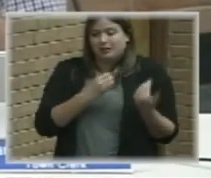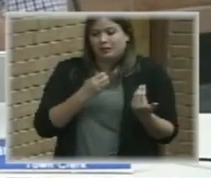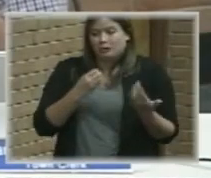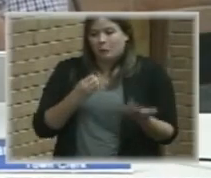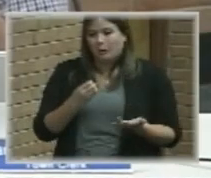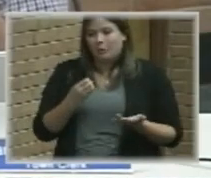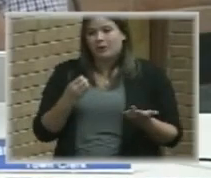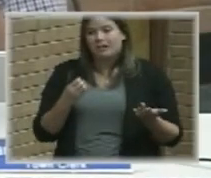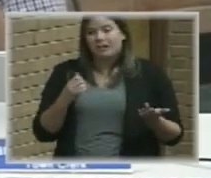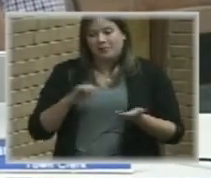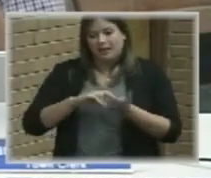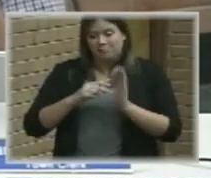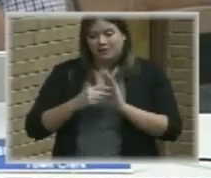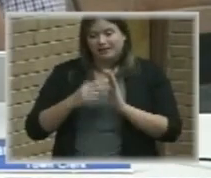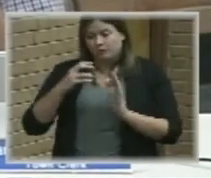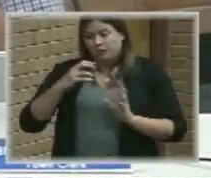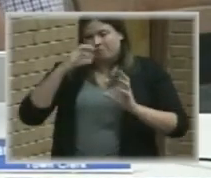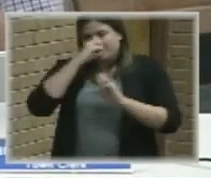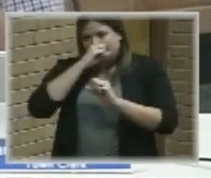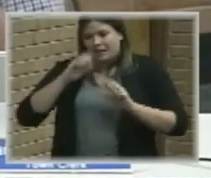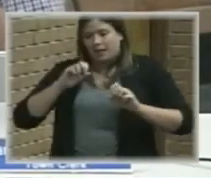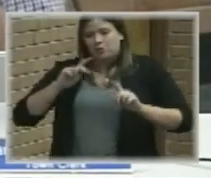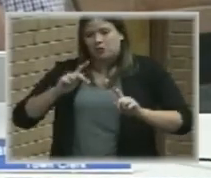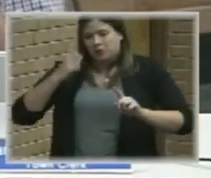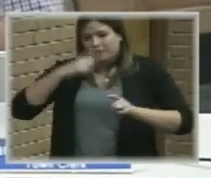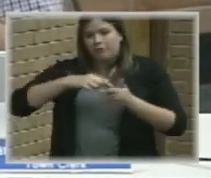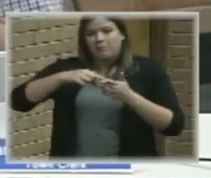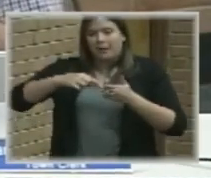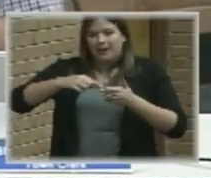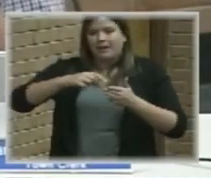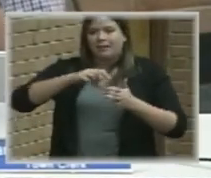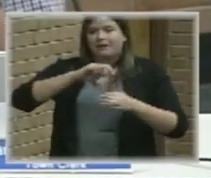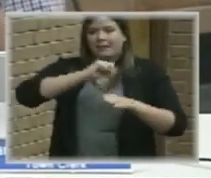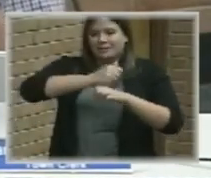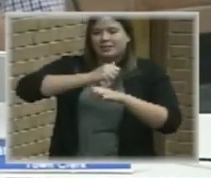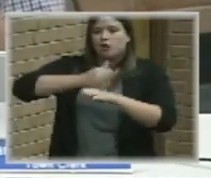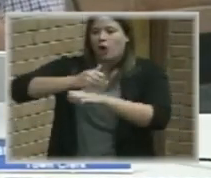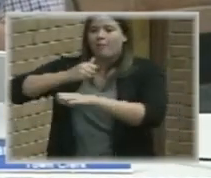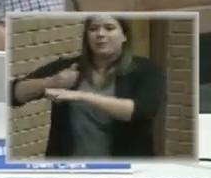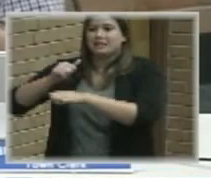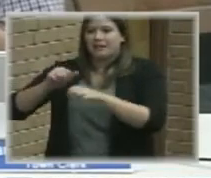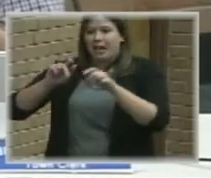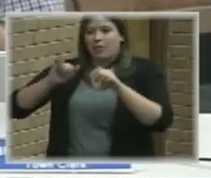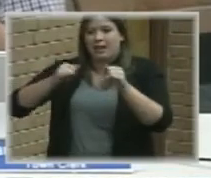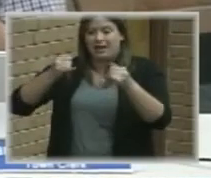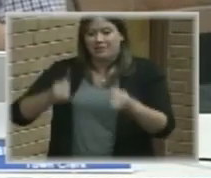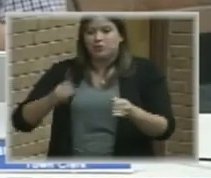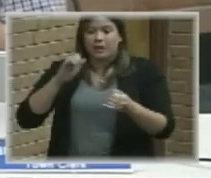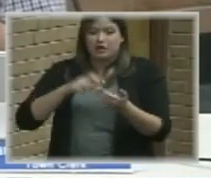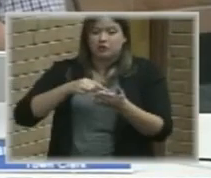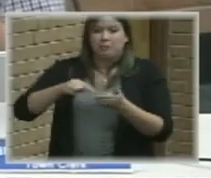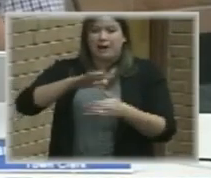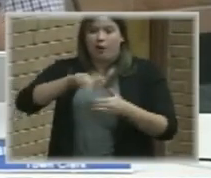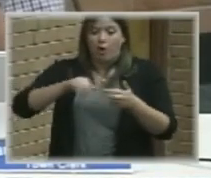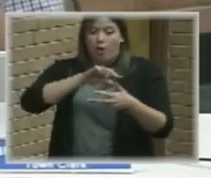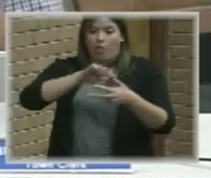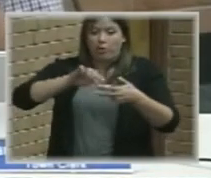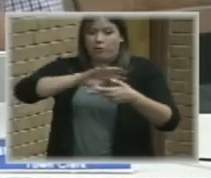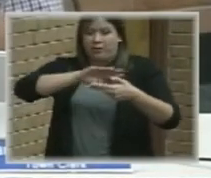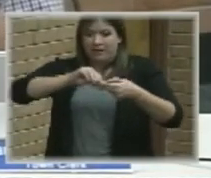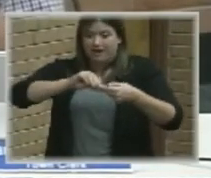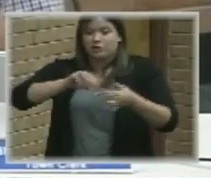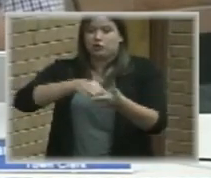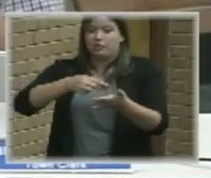Or in this case, again, this individual is going to have to now come up with all 3 payments next